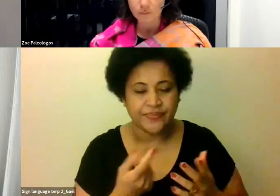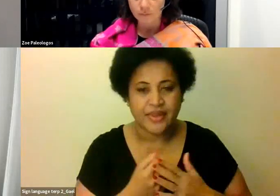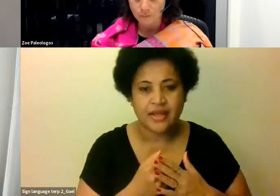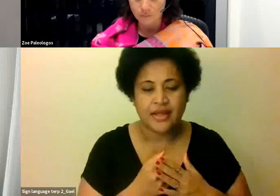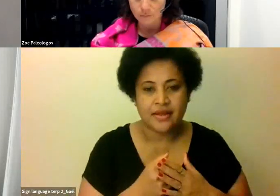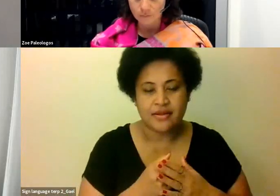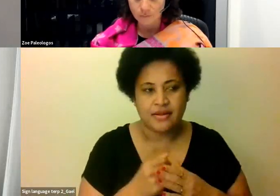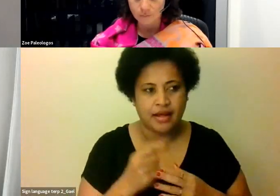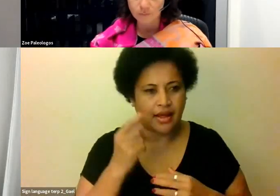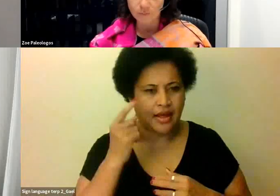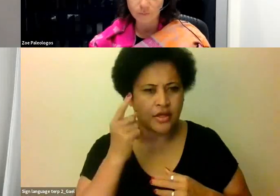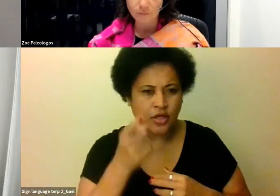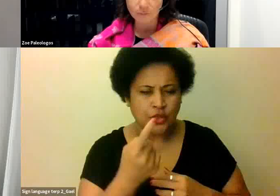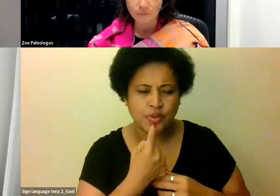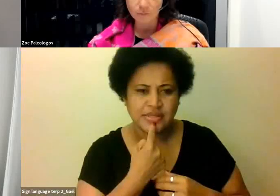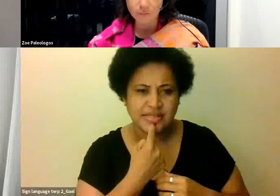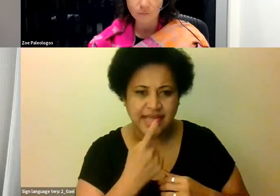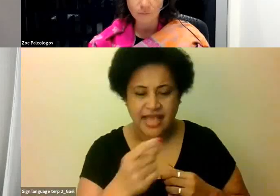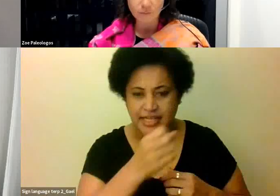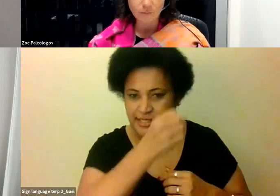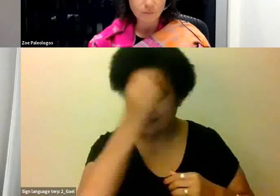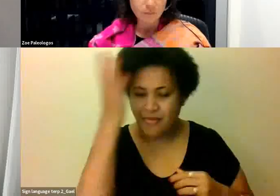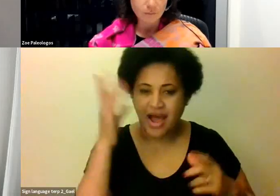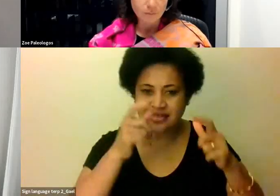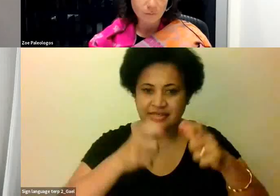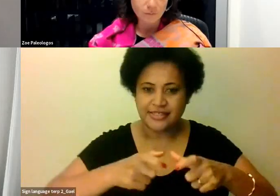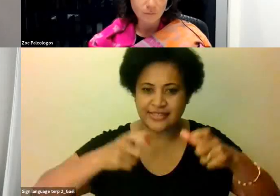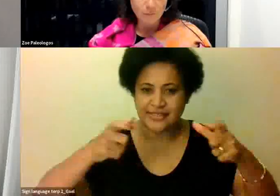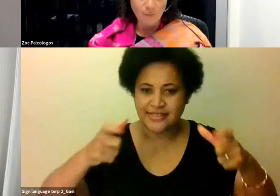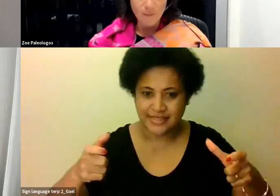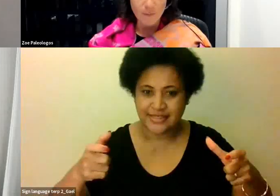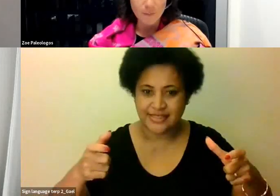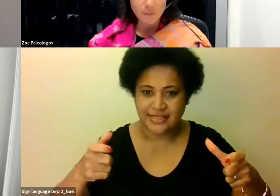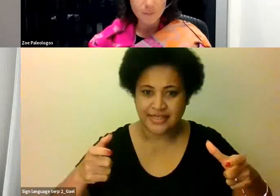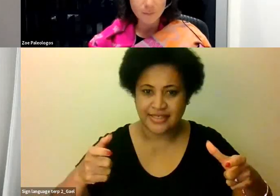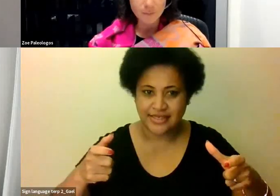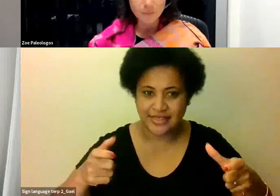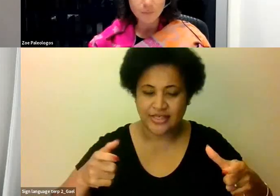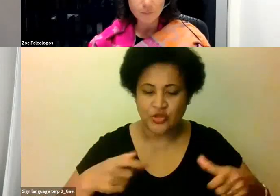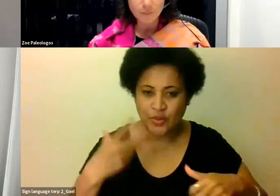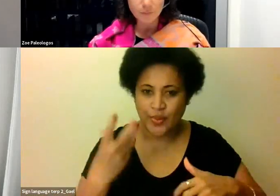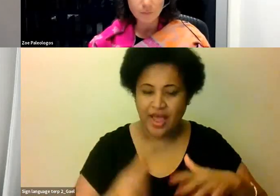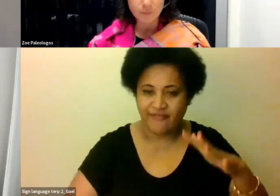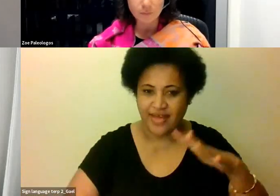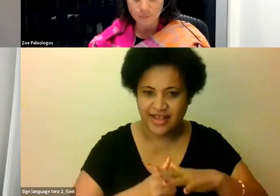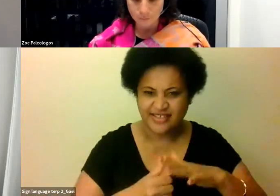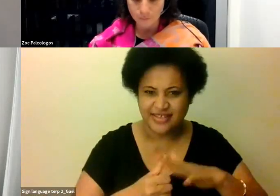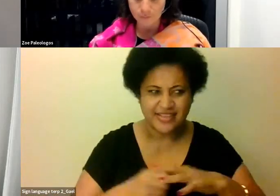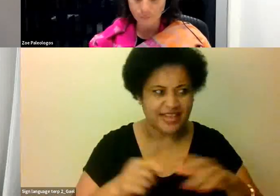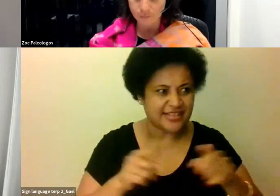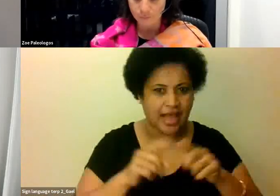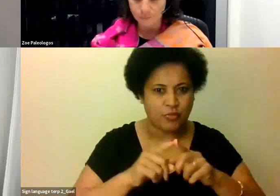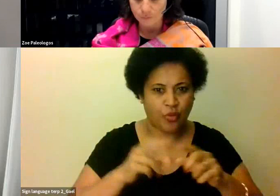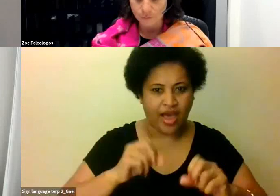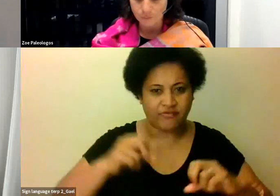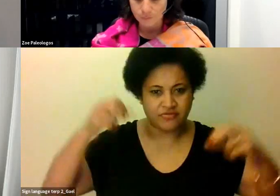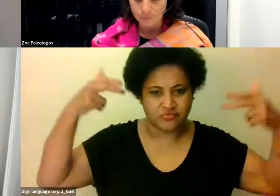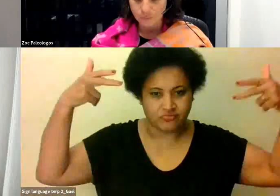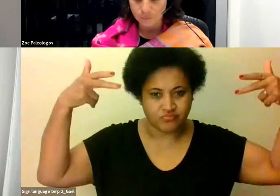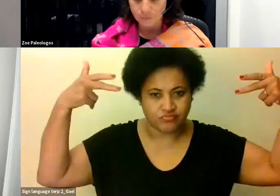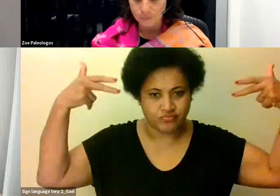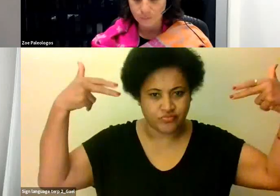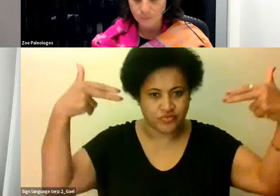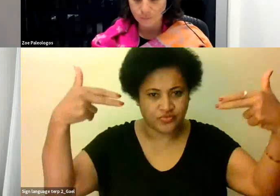things you mentioned with smart cities, Harpreet, is that access, right? Access and inclusion into some of these products